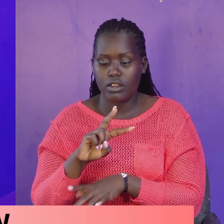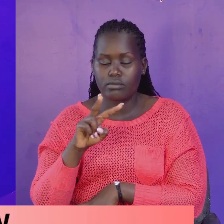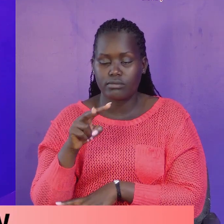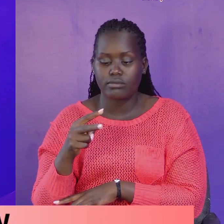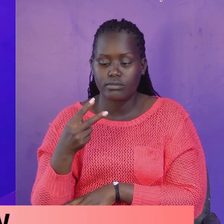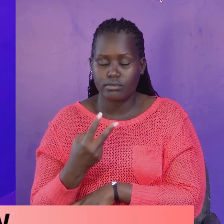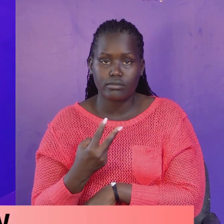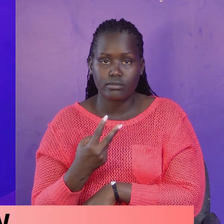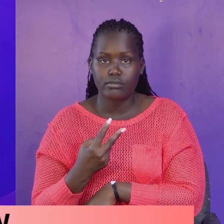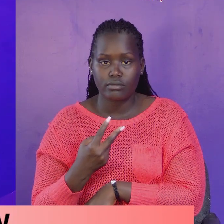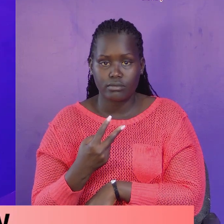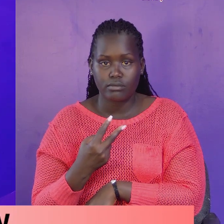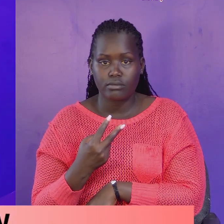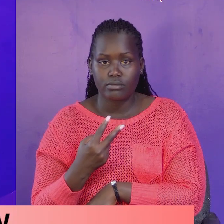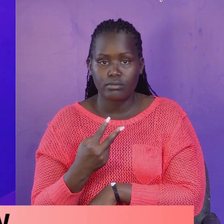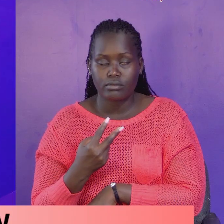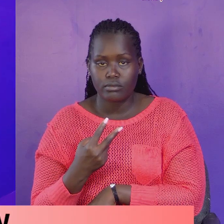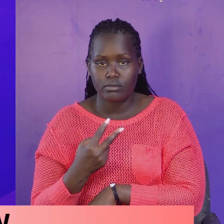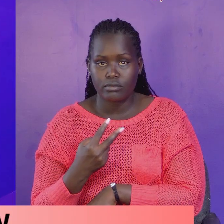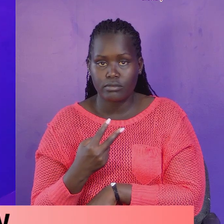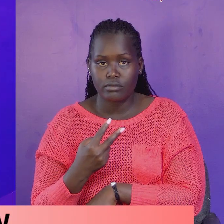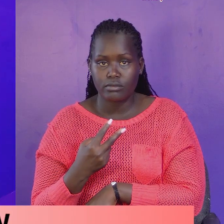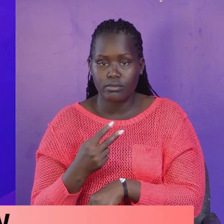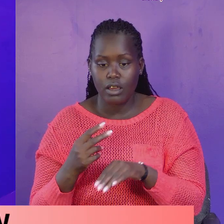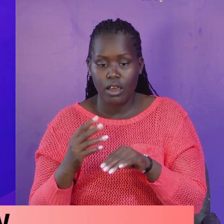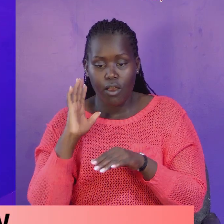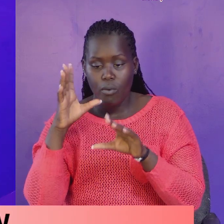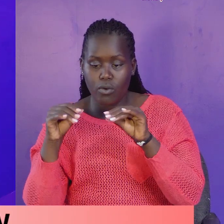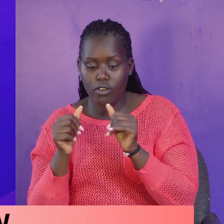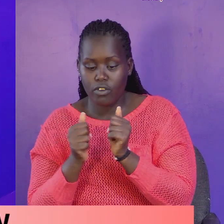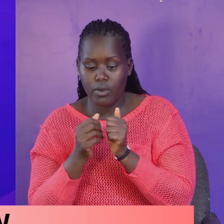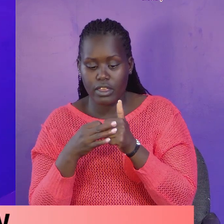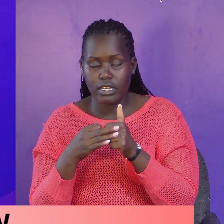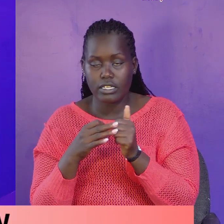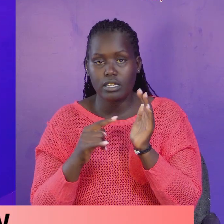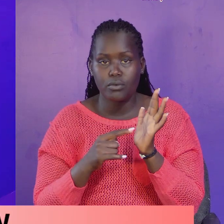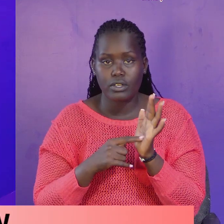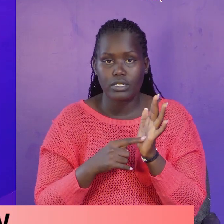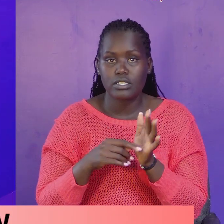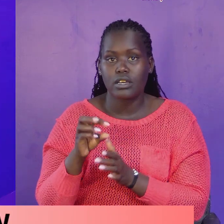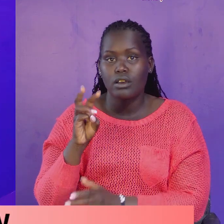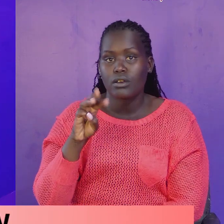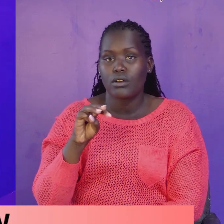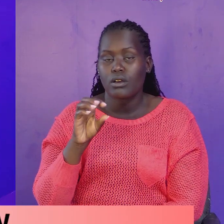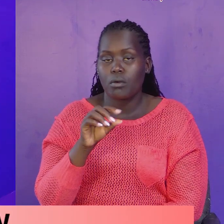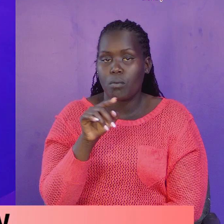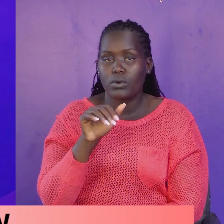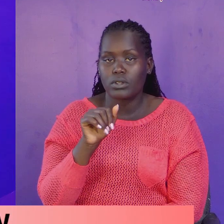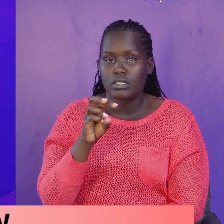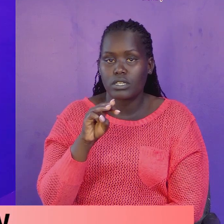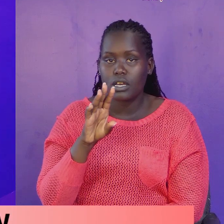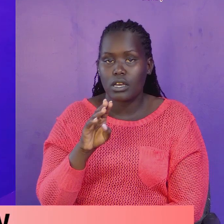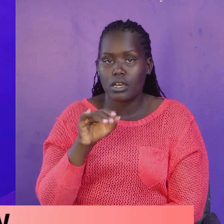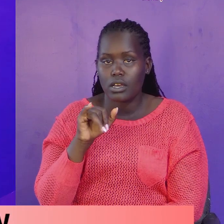will qualify. How Mozambique, many points? 18 points. Mozambique, 15 points. I pray